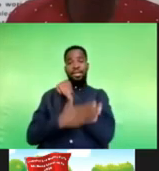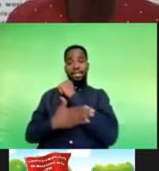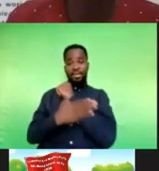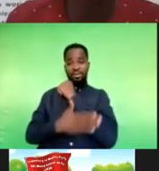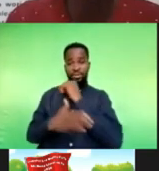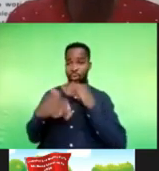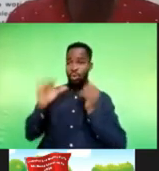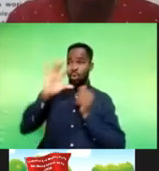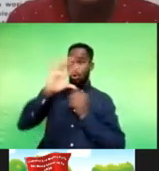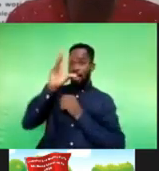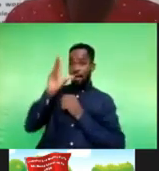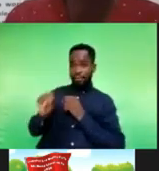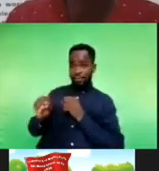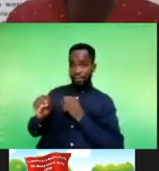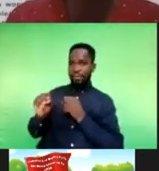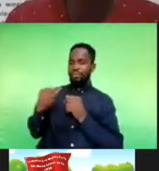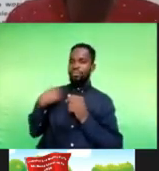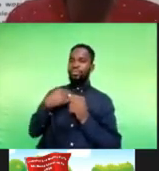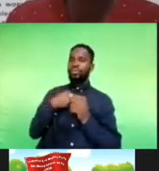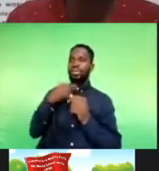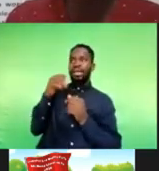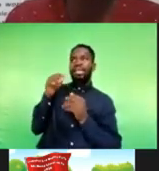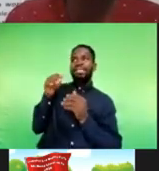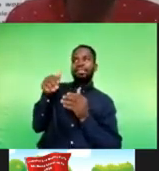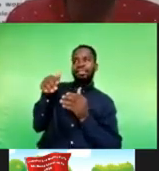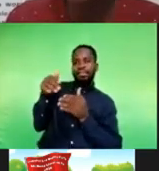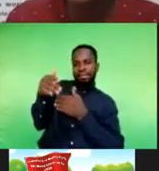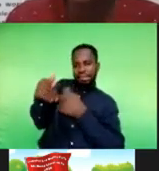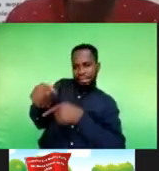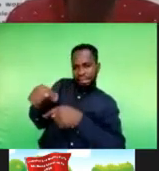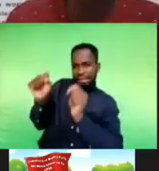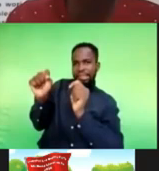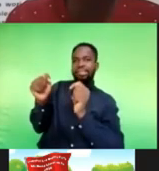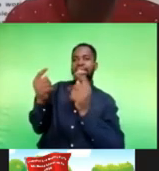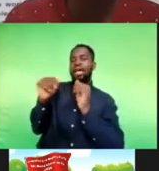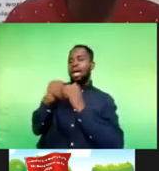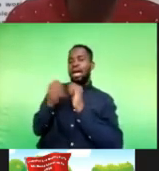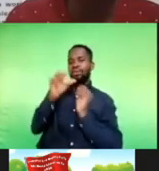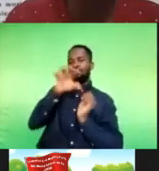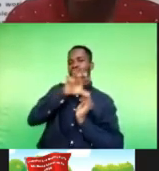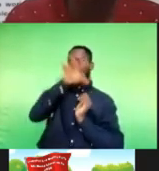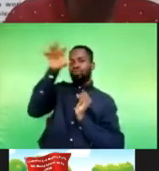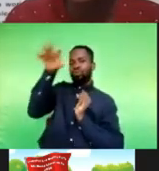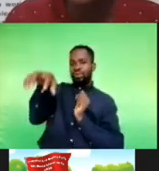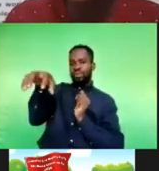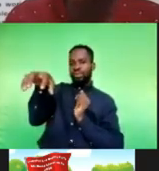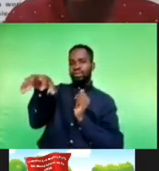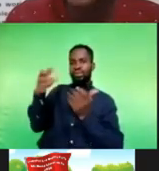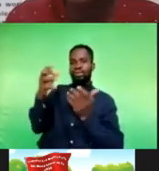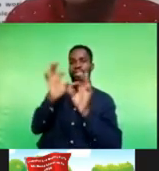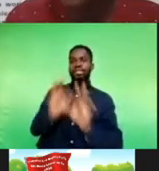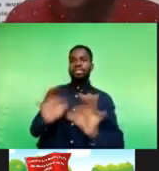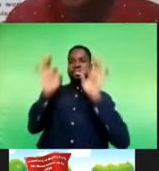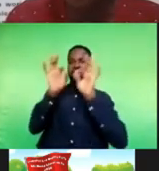are yet to know the position and the significance of sign language